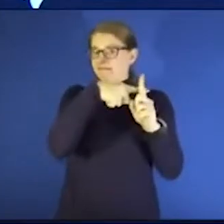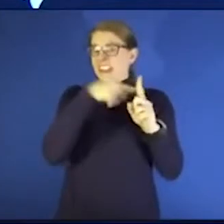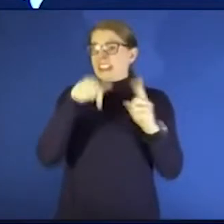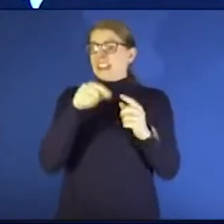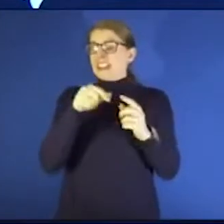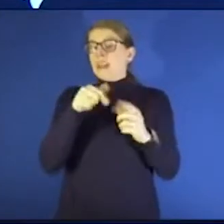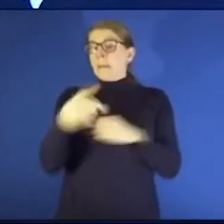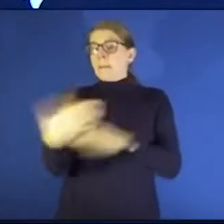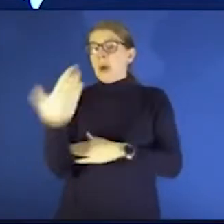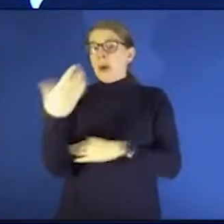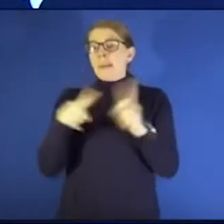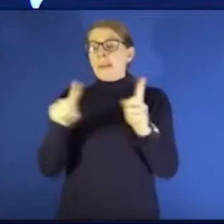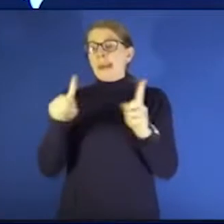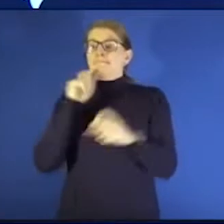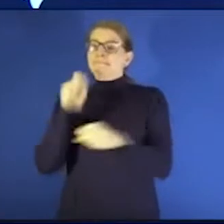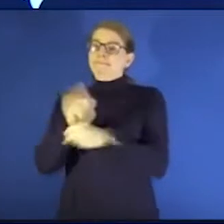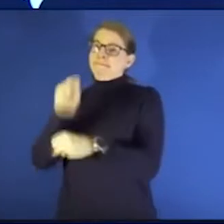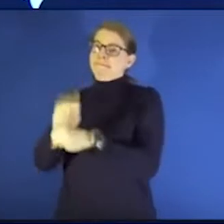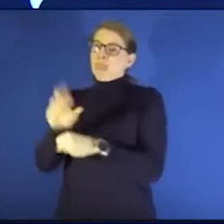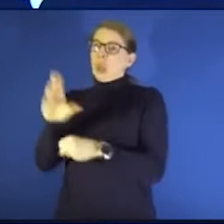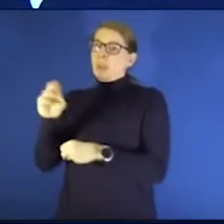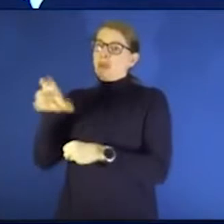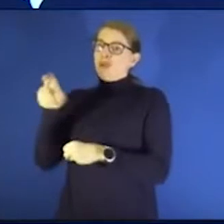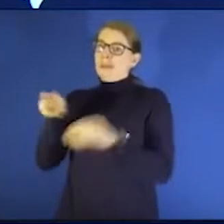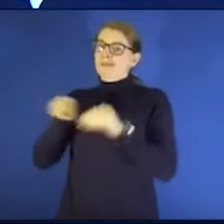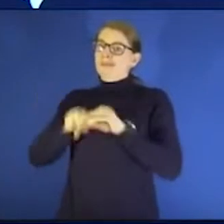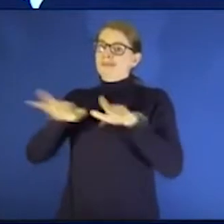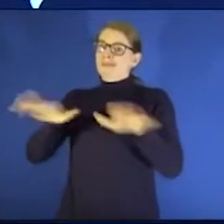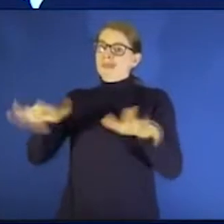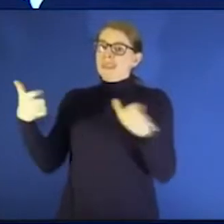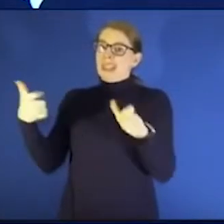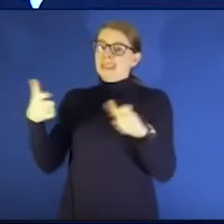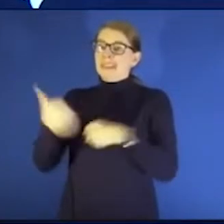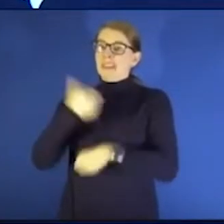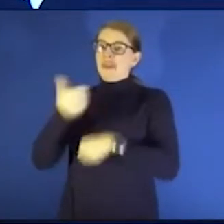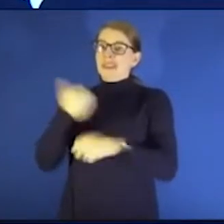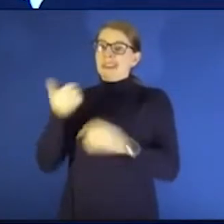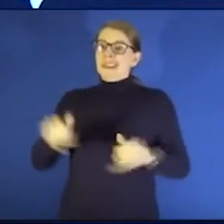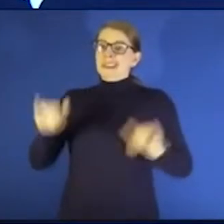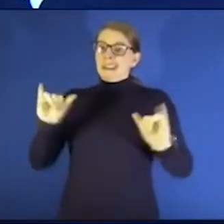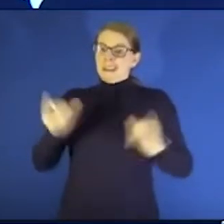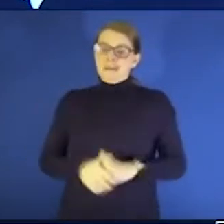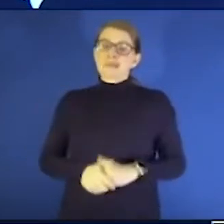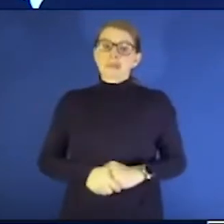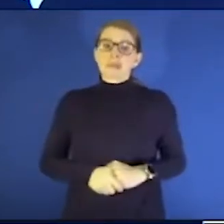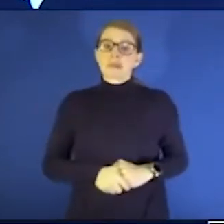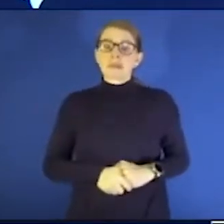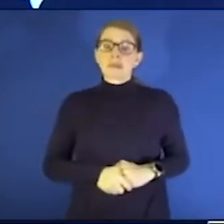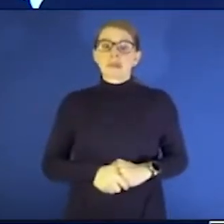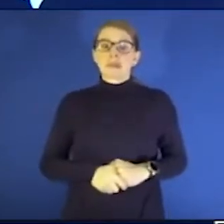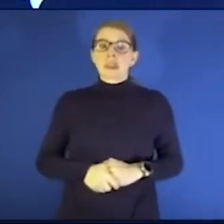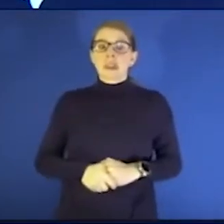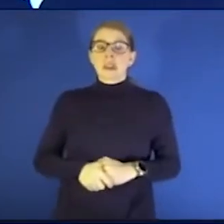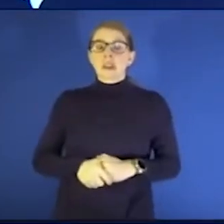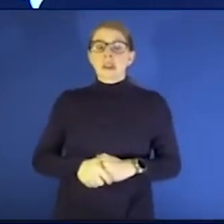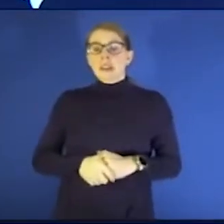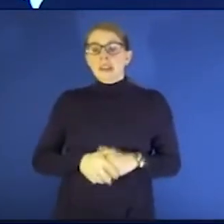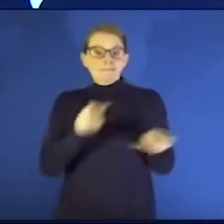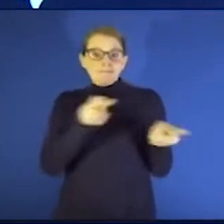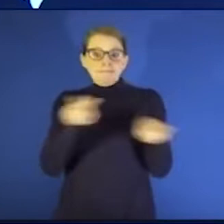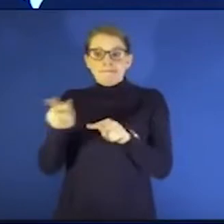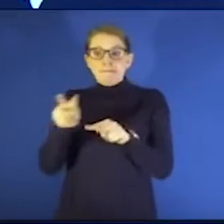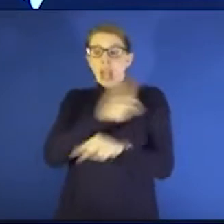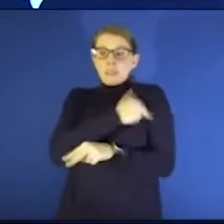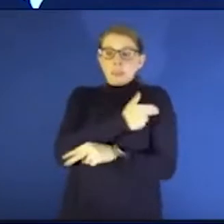realism. Omicron can spread really rapidly. It can still be dangerous, and you can watch hospitalizations around the country in different states.